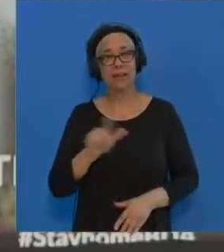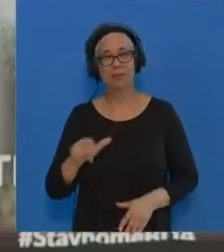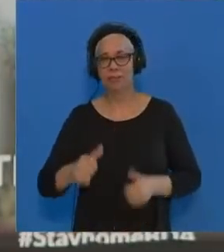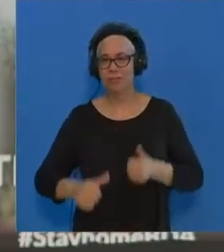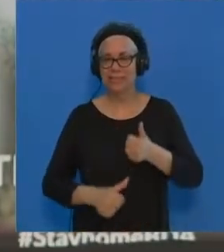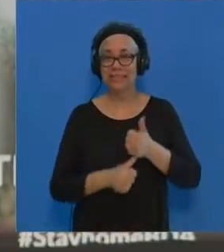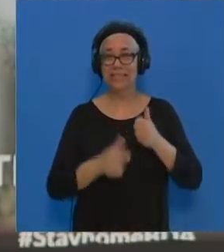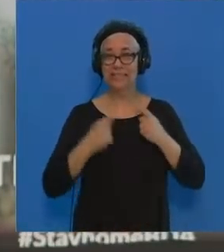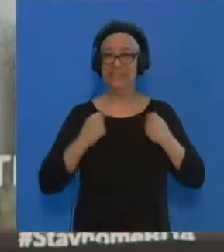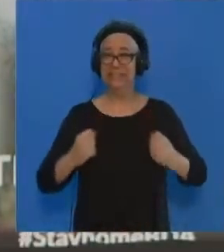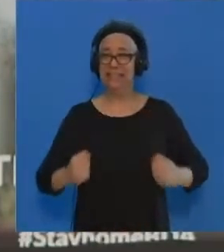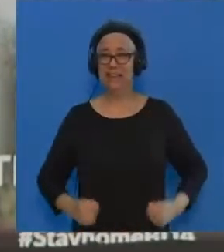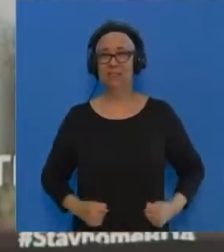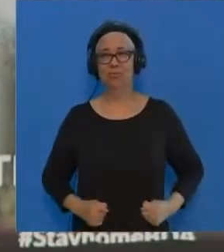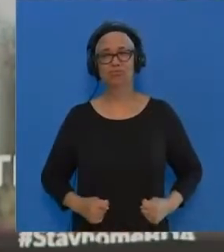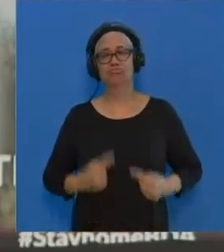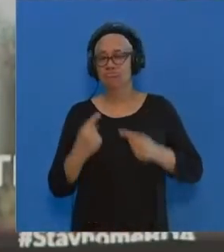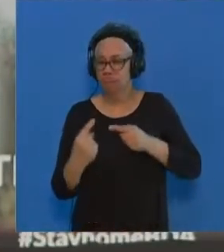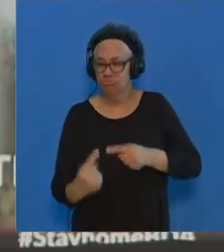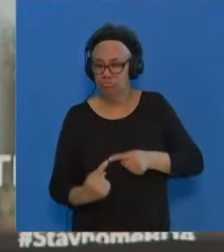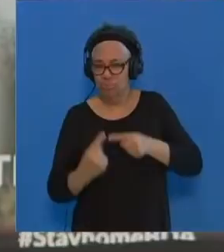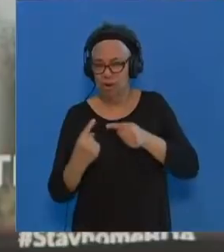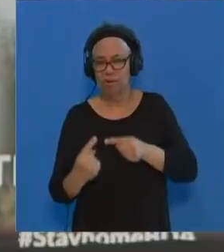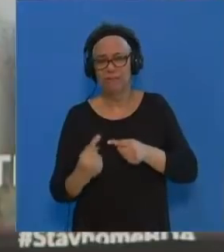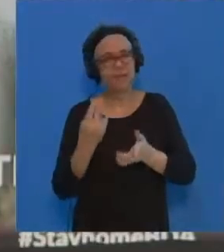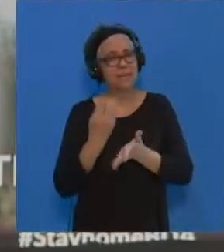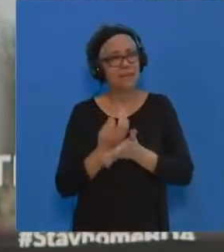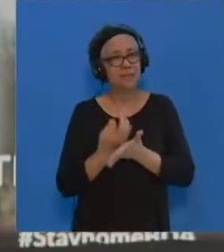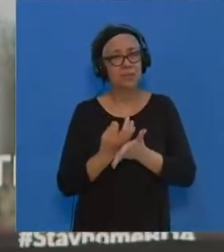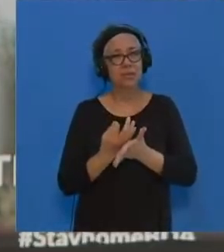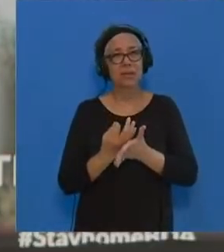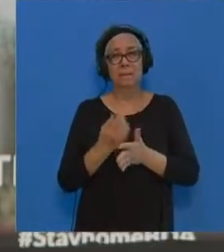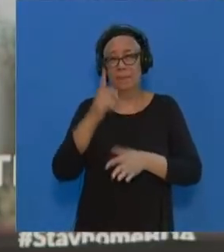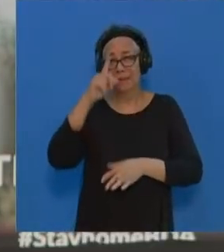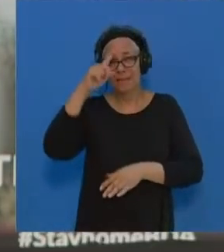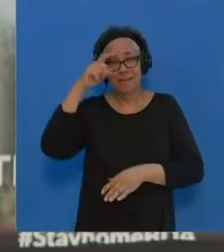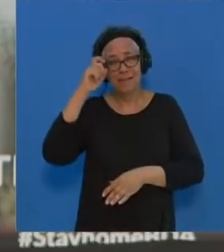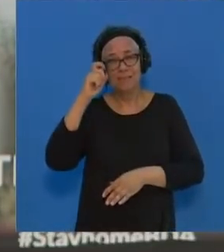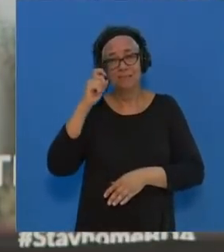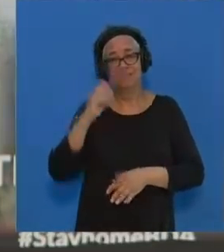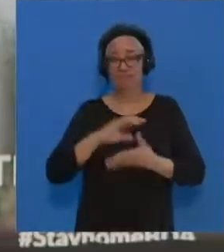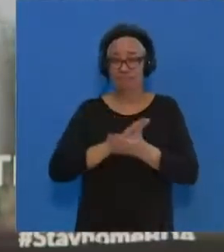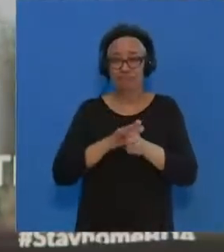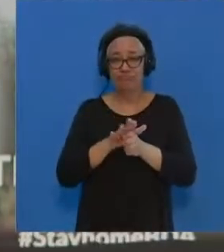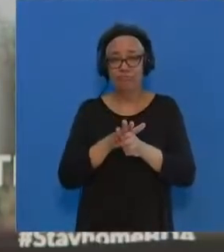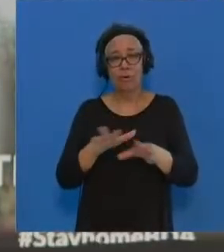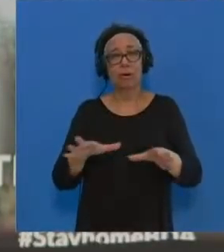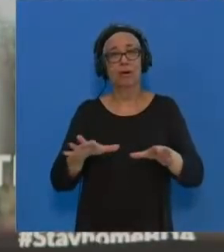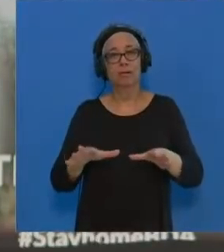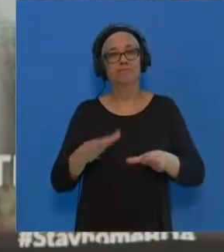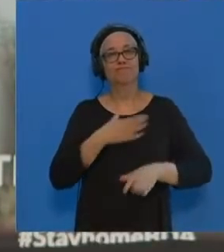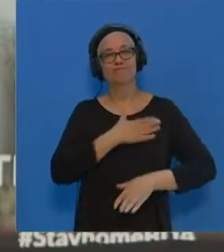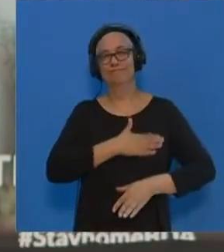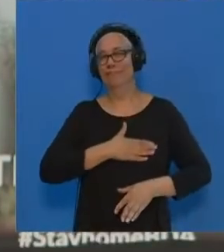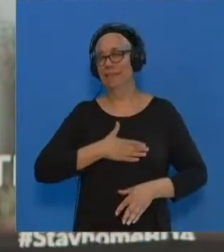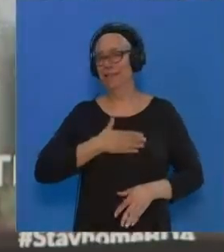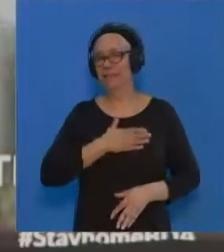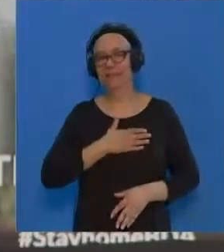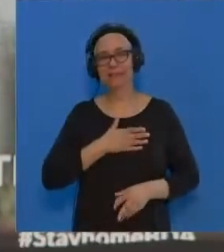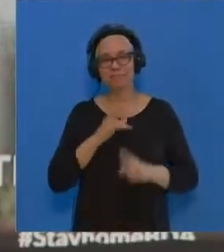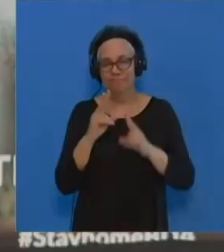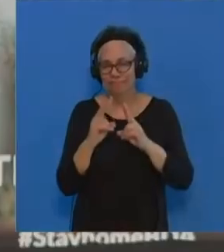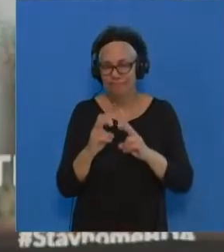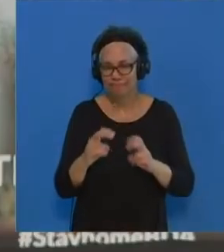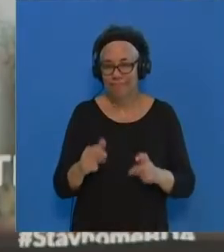in experiencing financial hardship as a result of this pandemic. We ask that landlords consider realistically assessing their